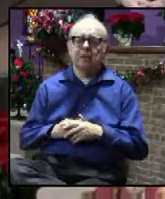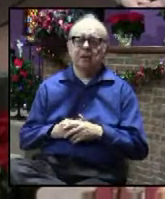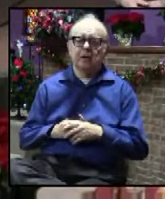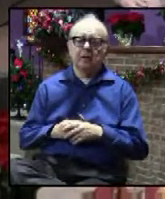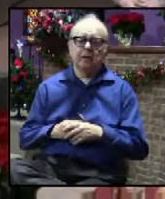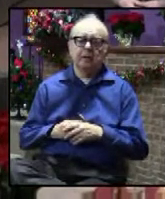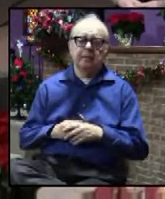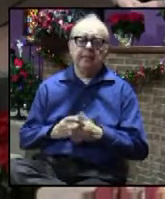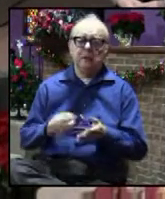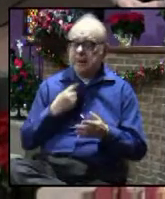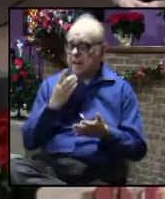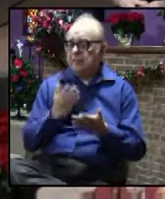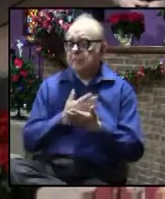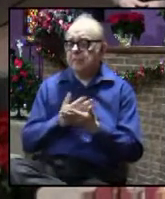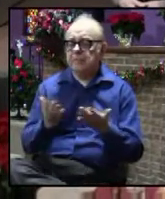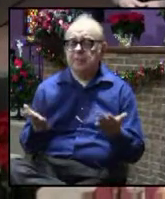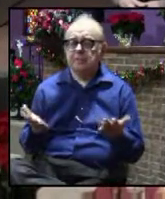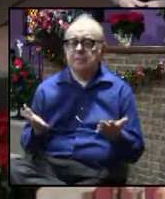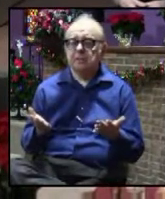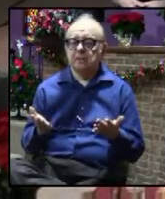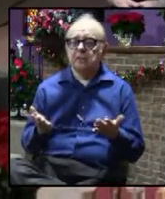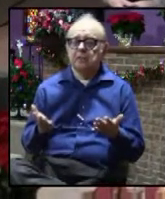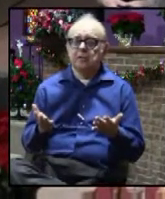But can I tell you something?